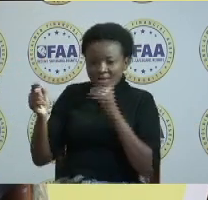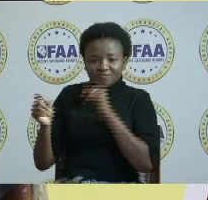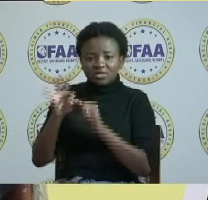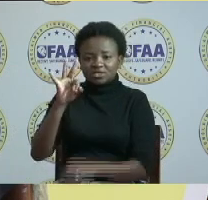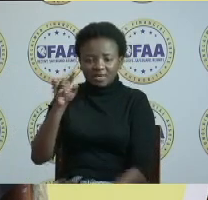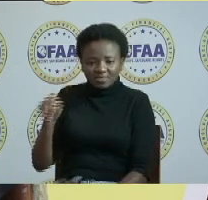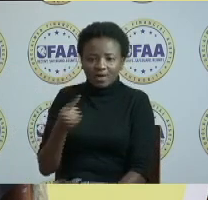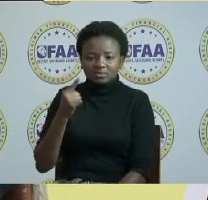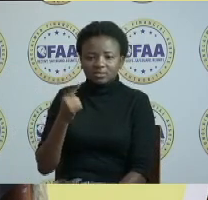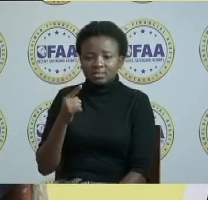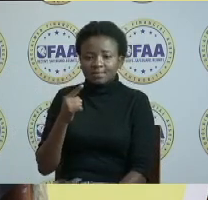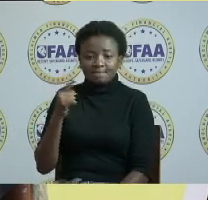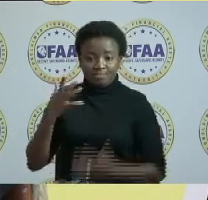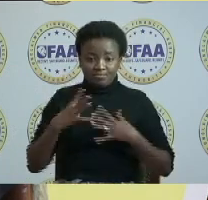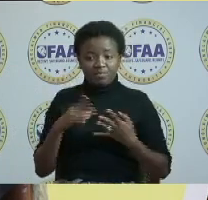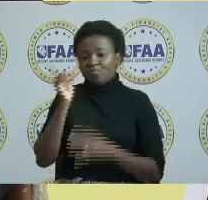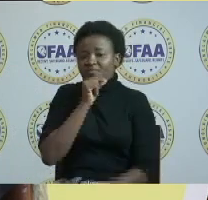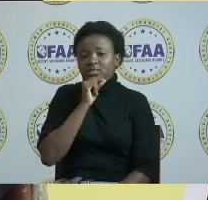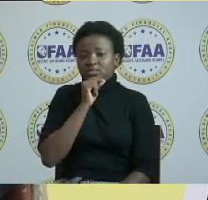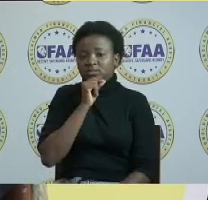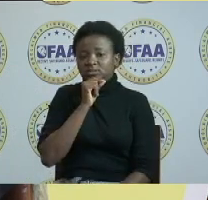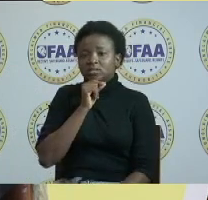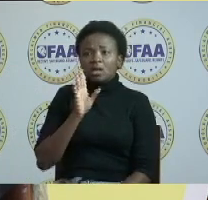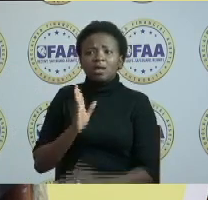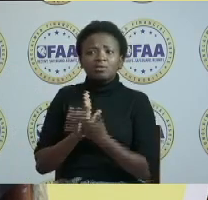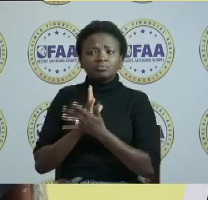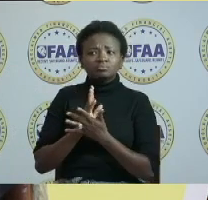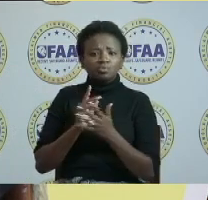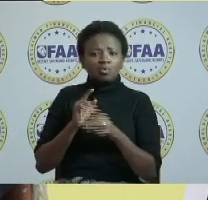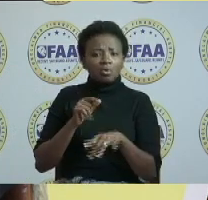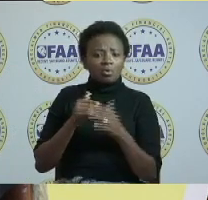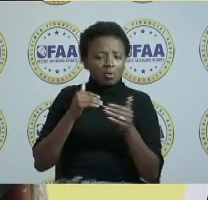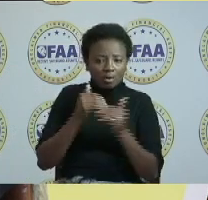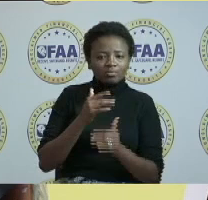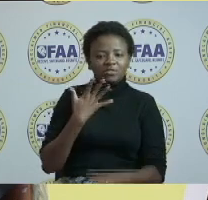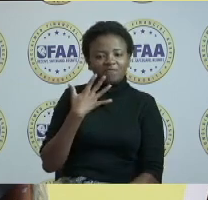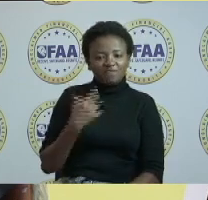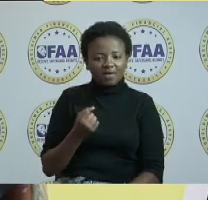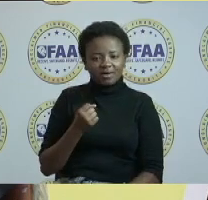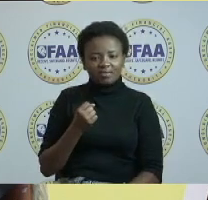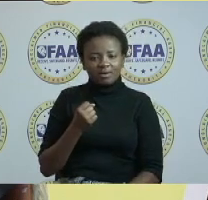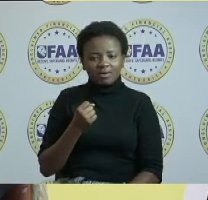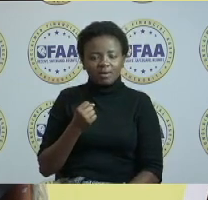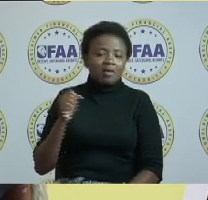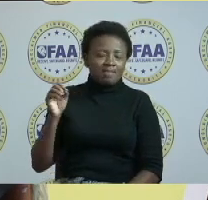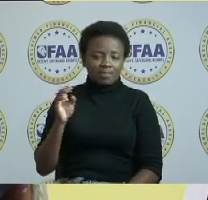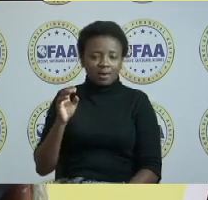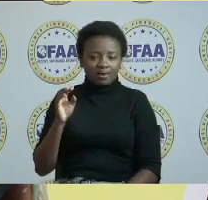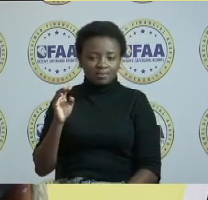3,000 claimants. And we've paid over 500 million Kenya shillings to these claimants. And our